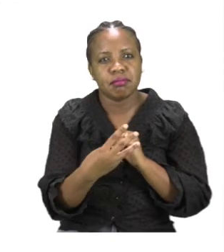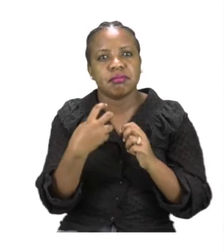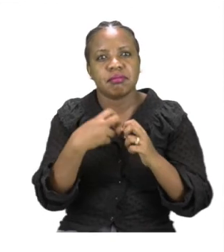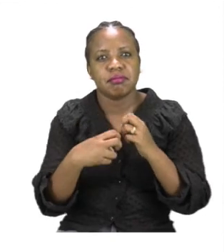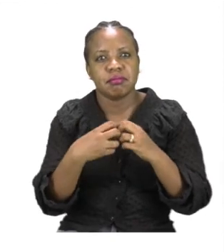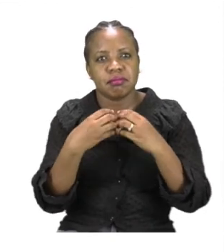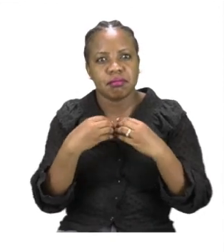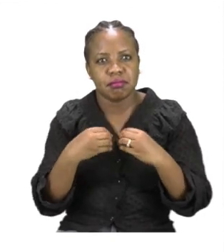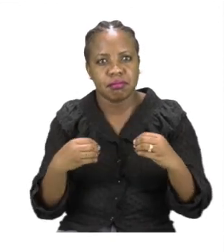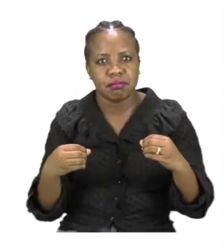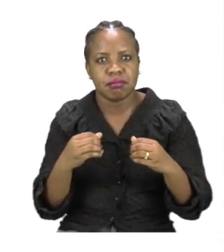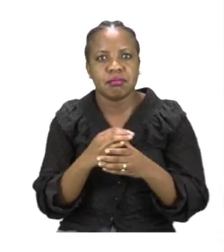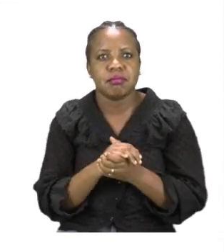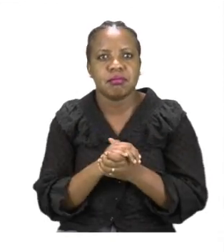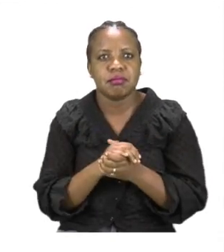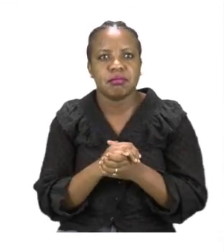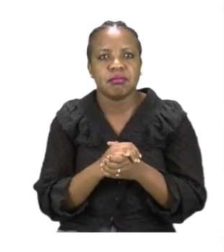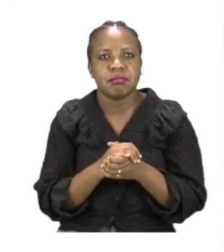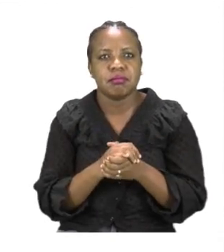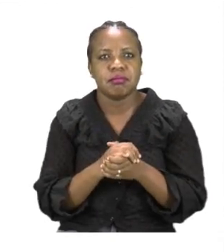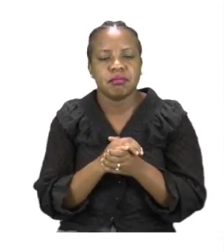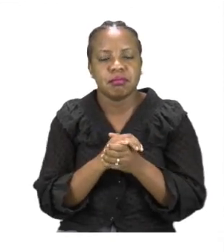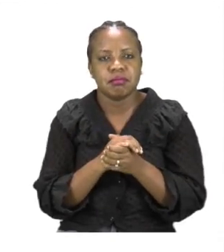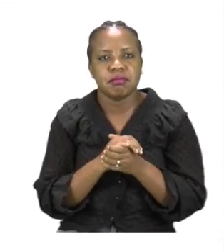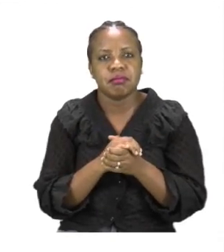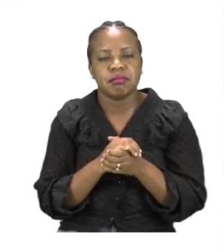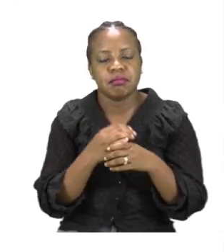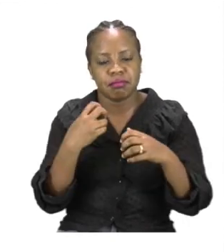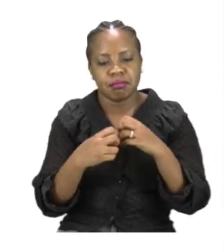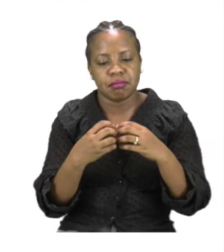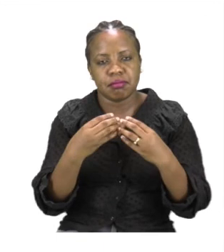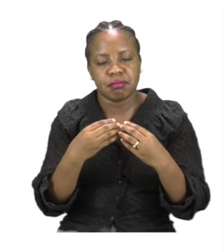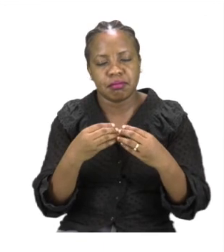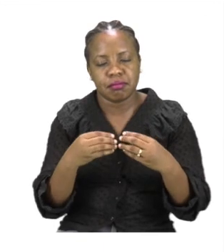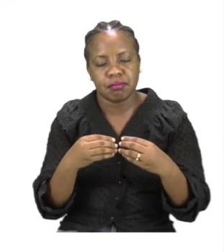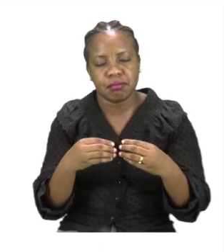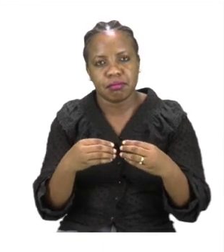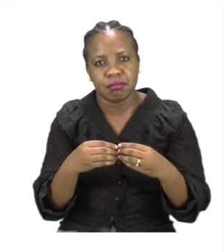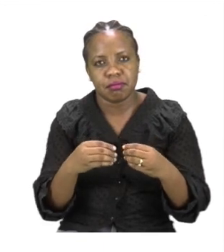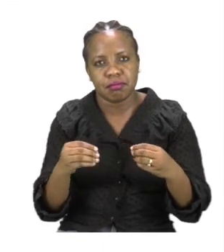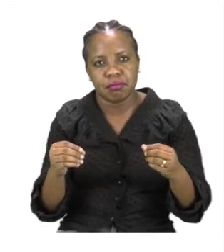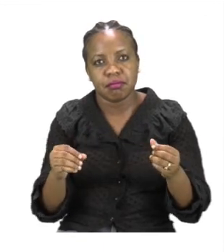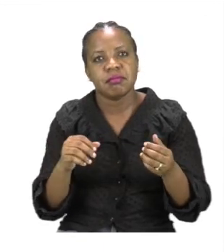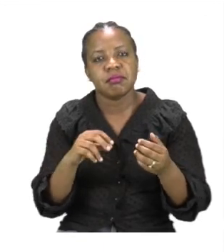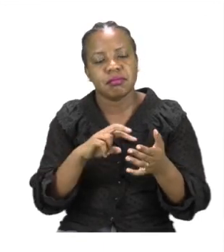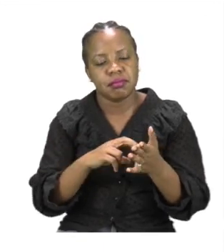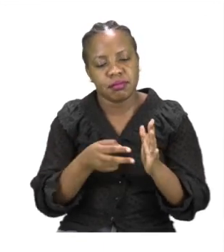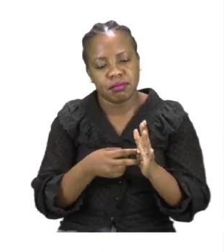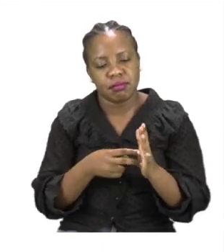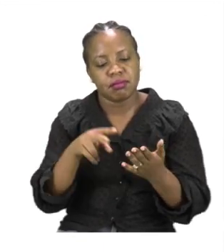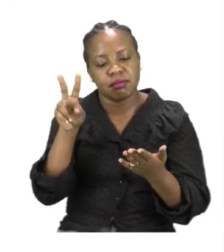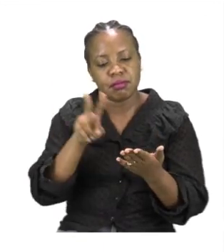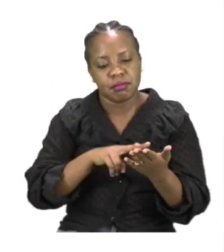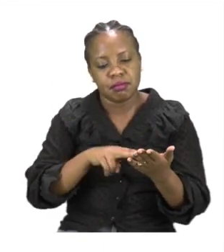if we're going to do problem-solving sums, that means we need to read the story and then